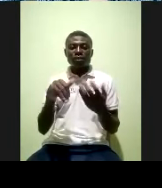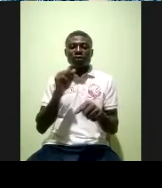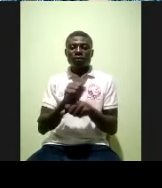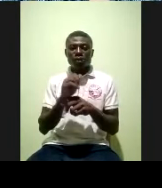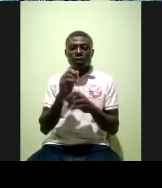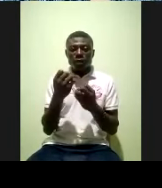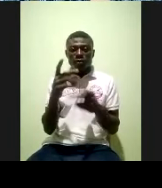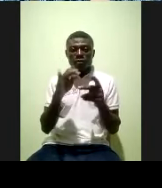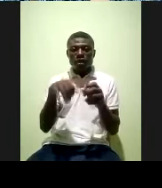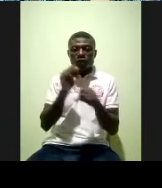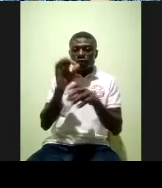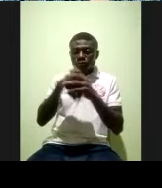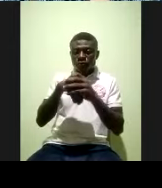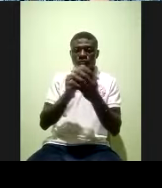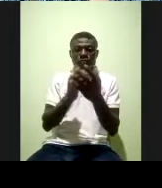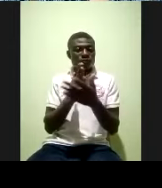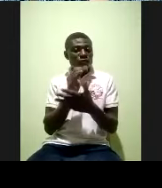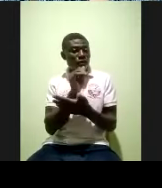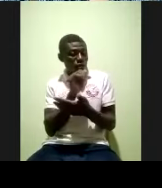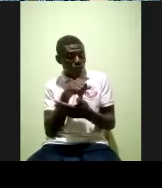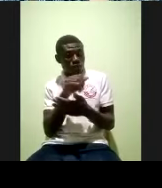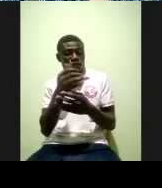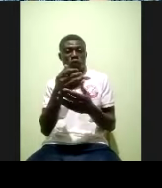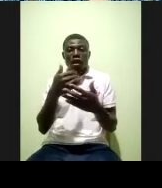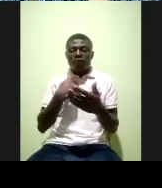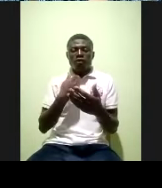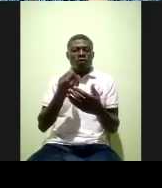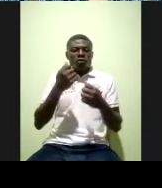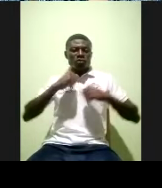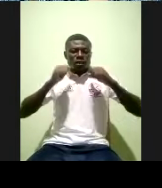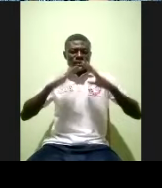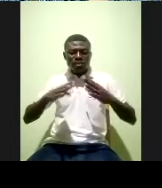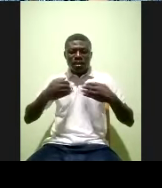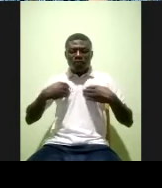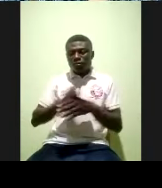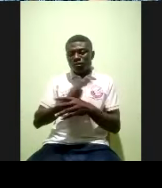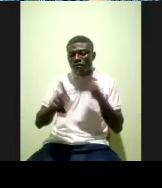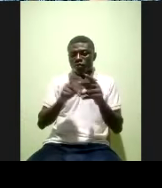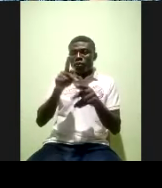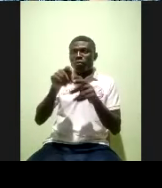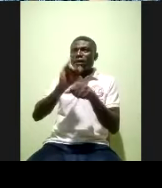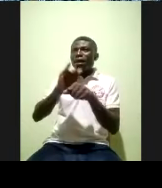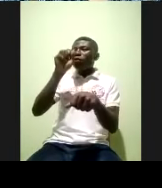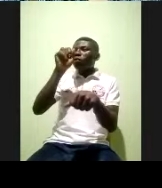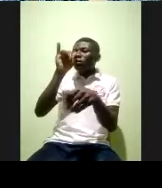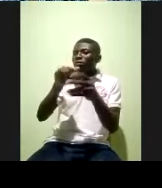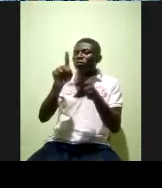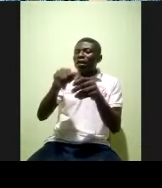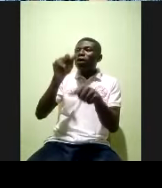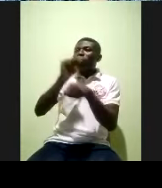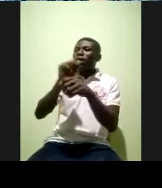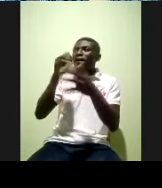inventors, writers, scientists, business people, astronomers, paleontologists,